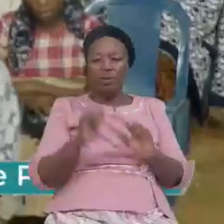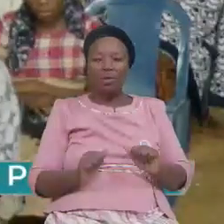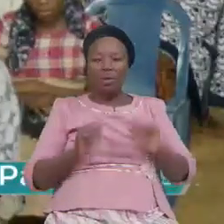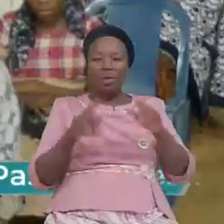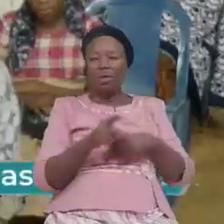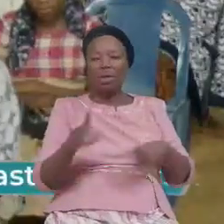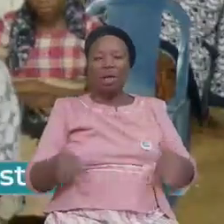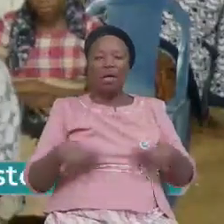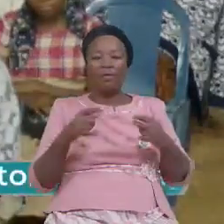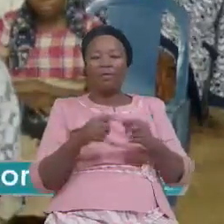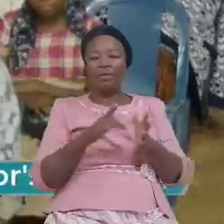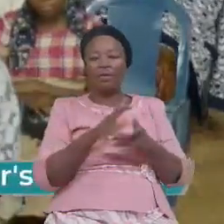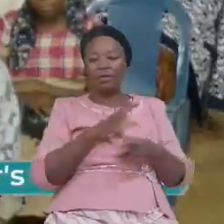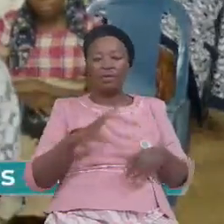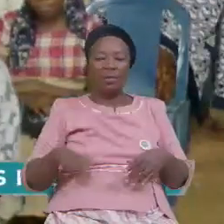Christ.